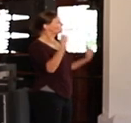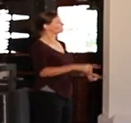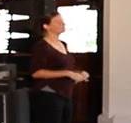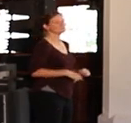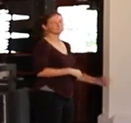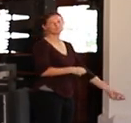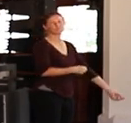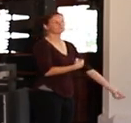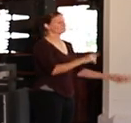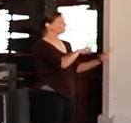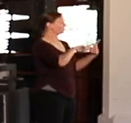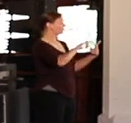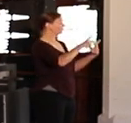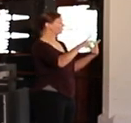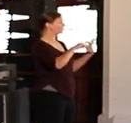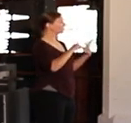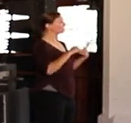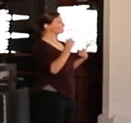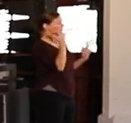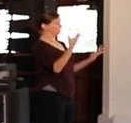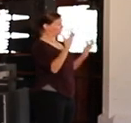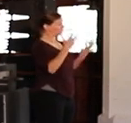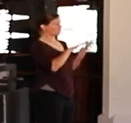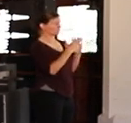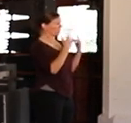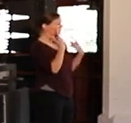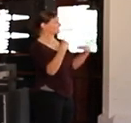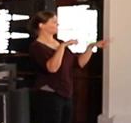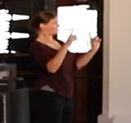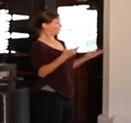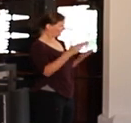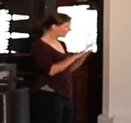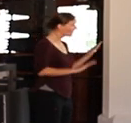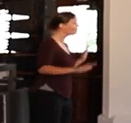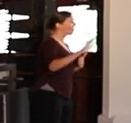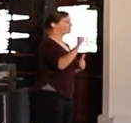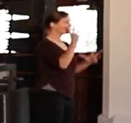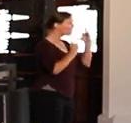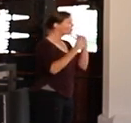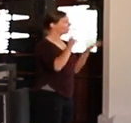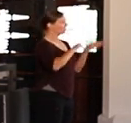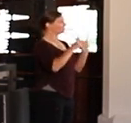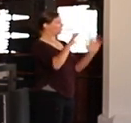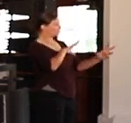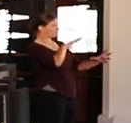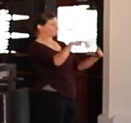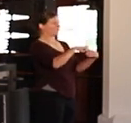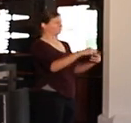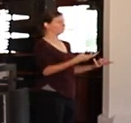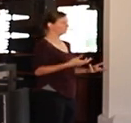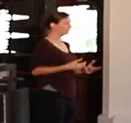Number two, if you want to have a really successful and dynamic college experience, get involved. Look at